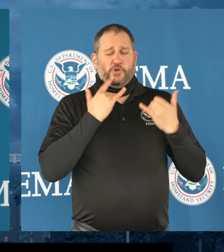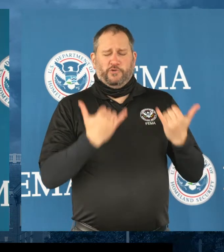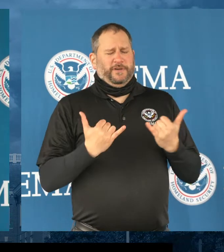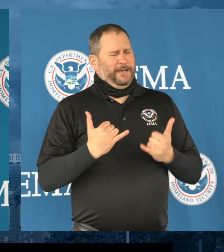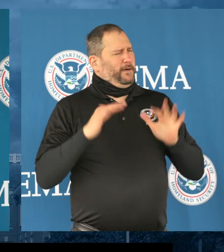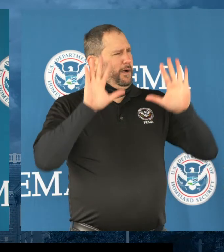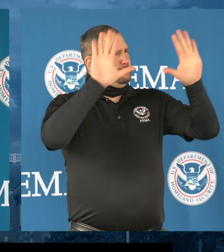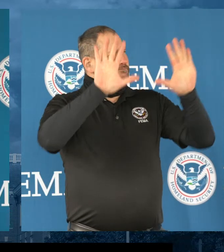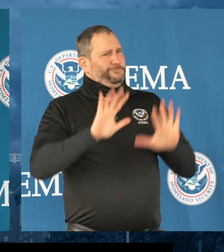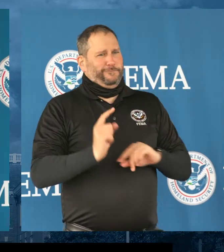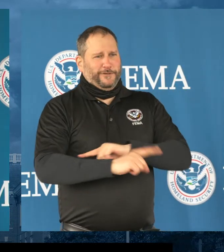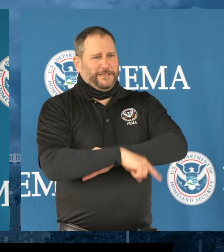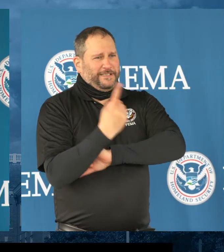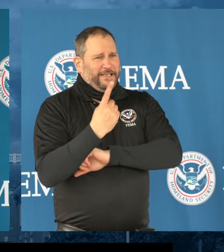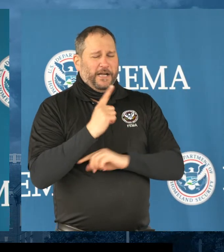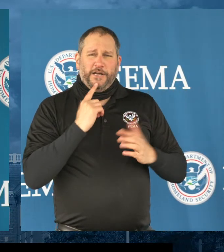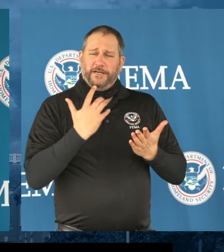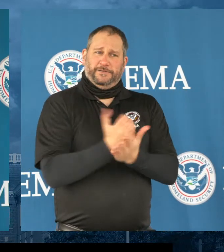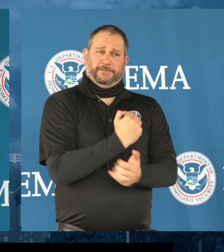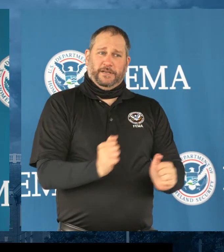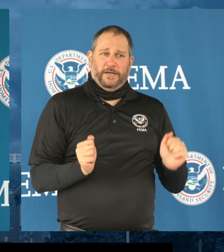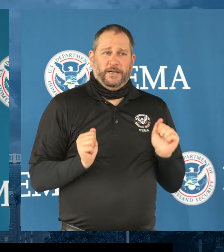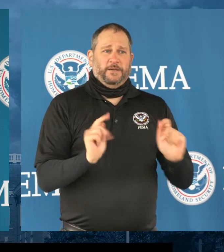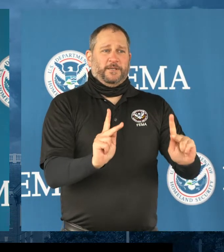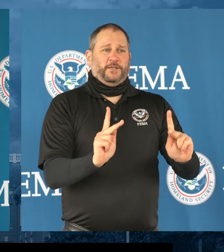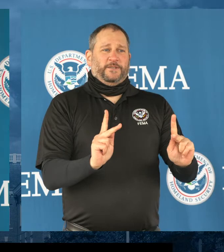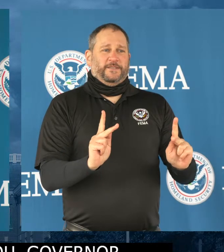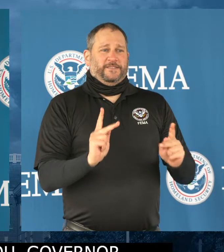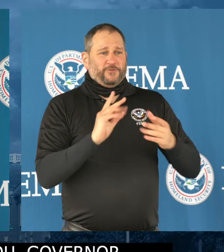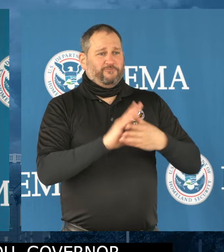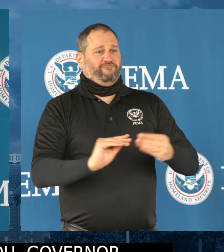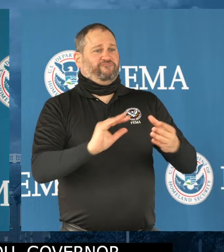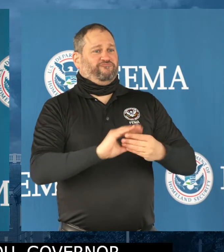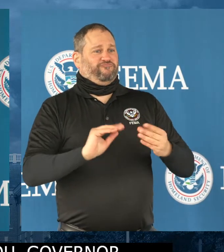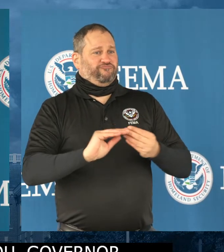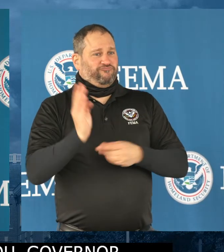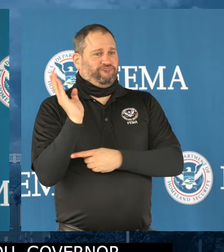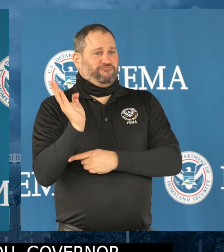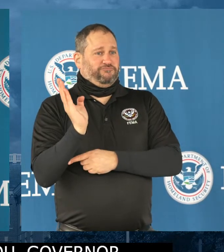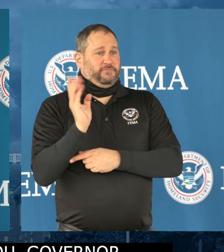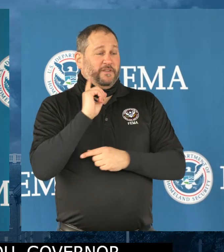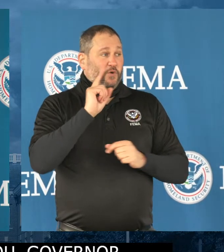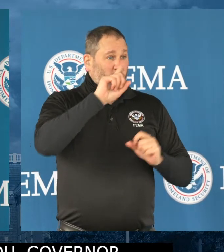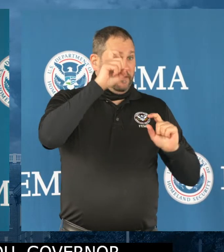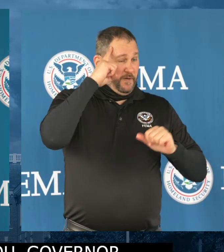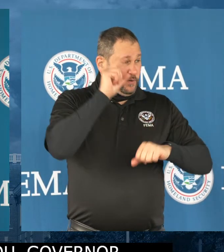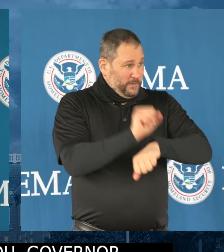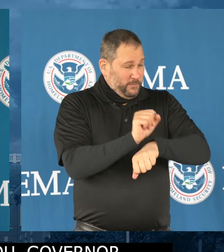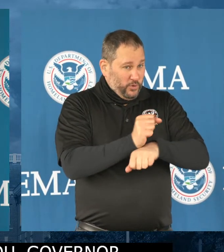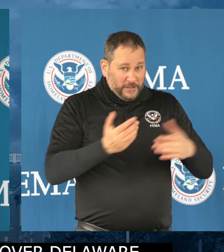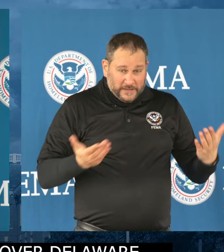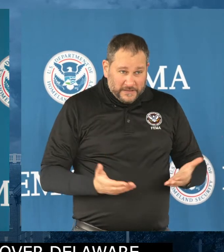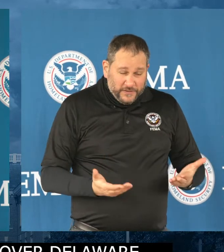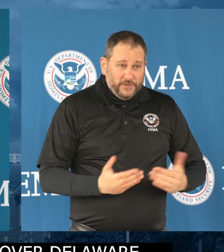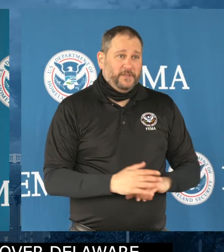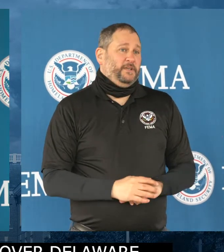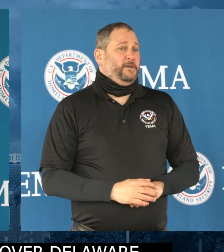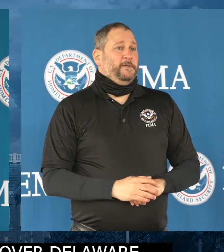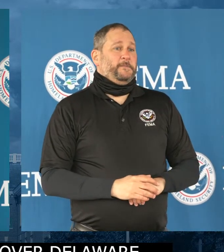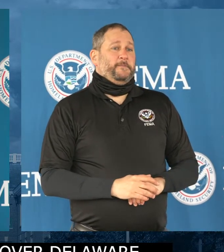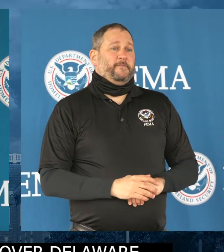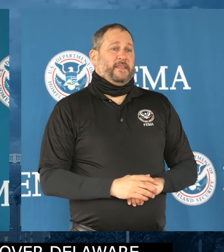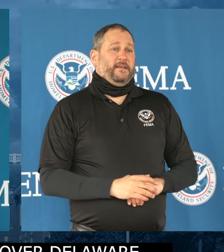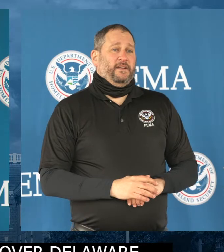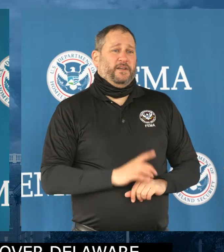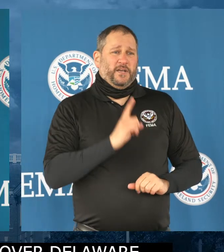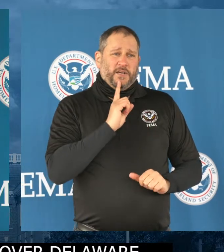get the opportunity to speak on behalf of the federal employees that are here. It's really been